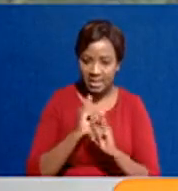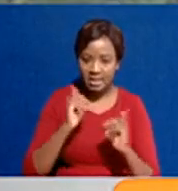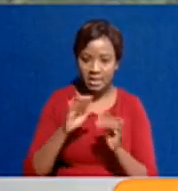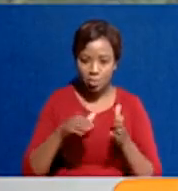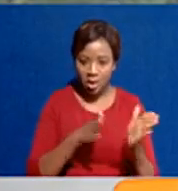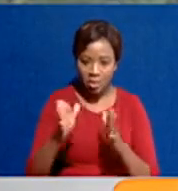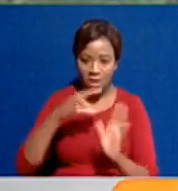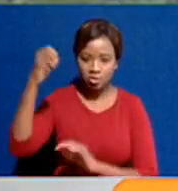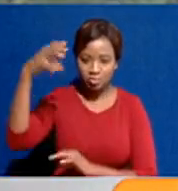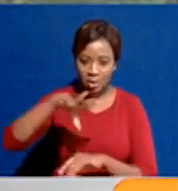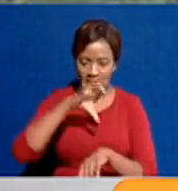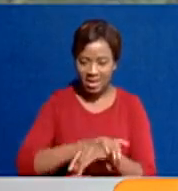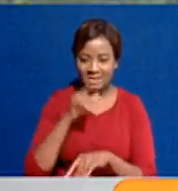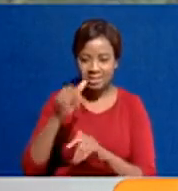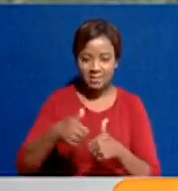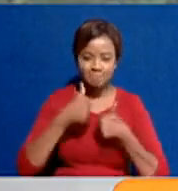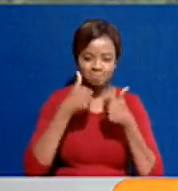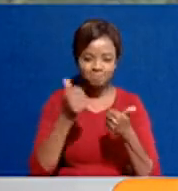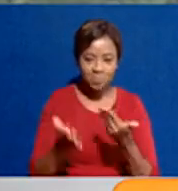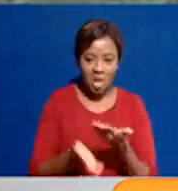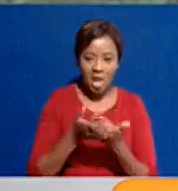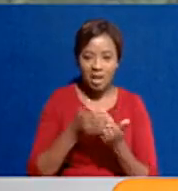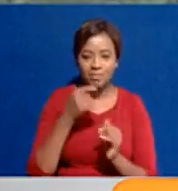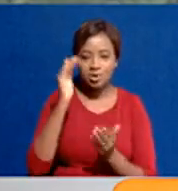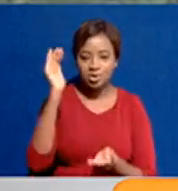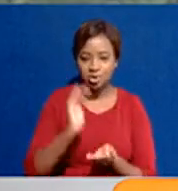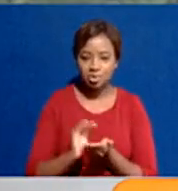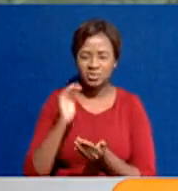power is key in lowering its costs of operation.